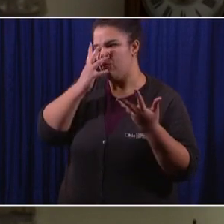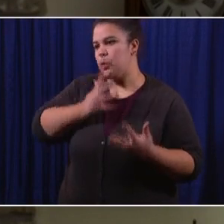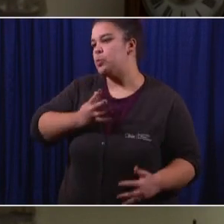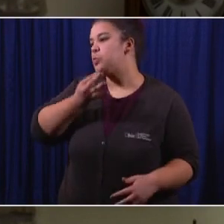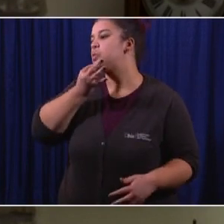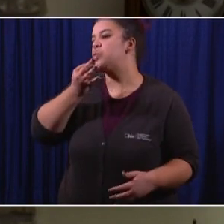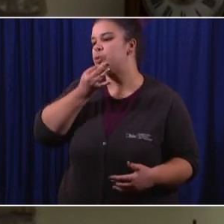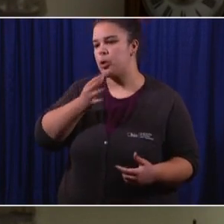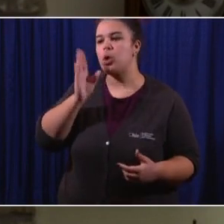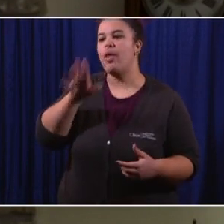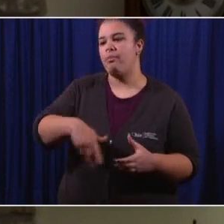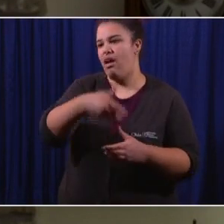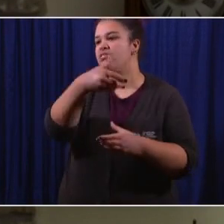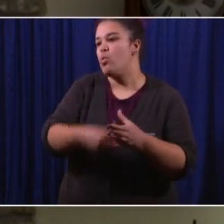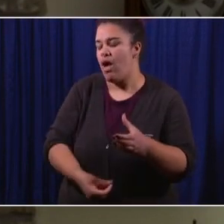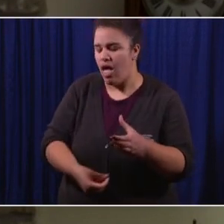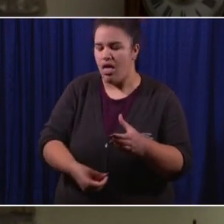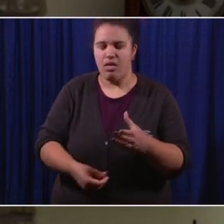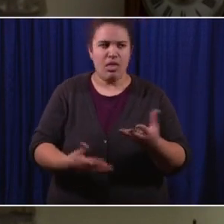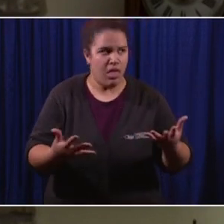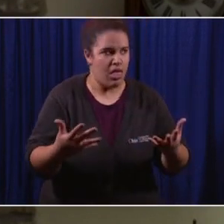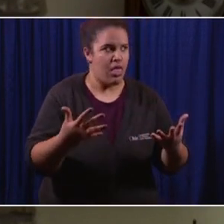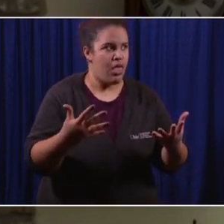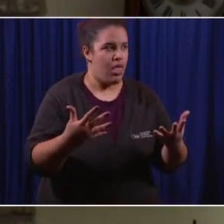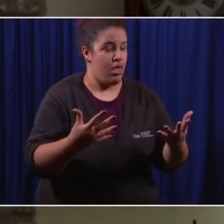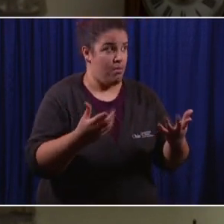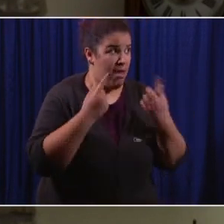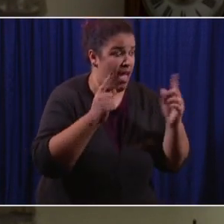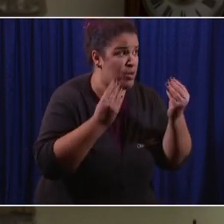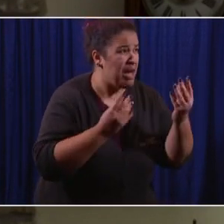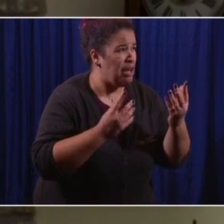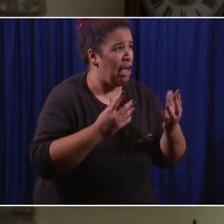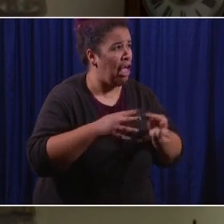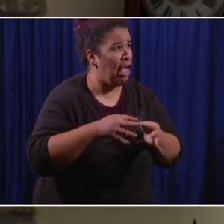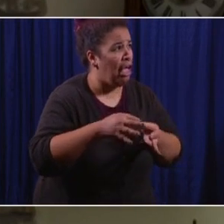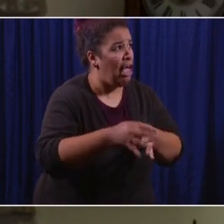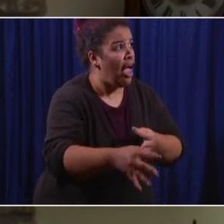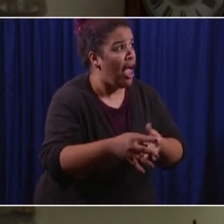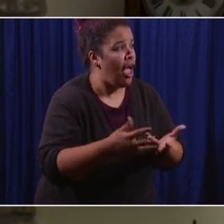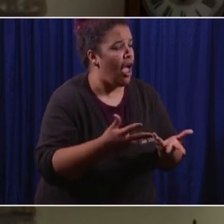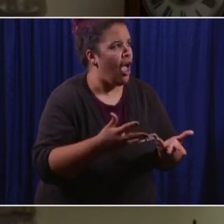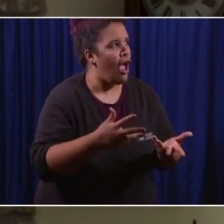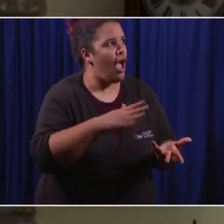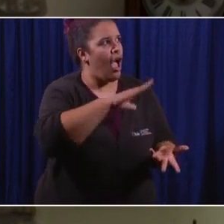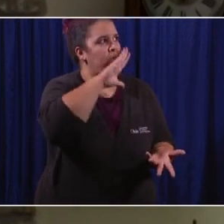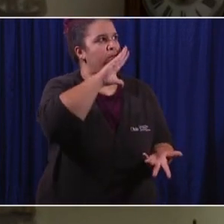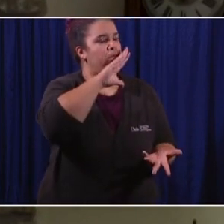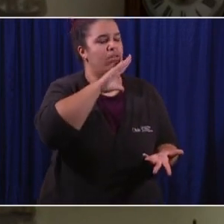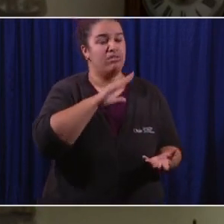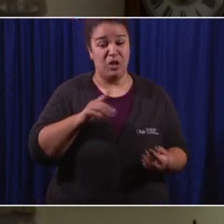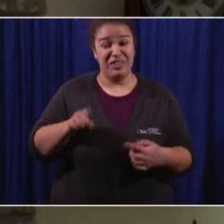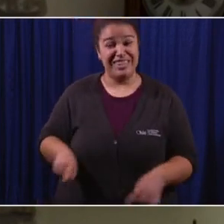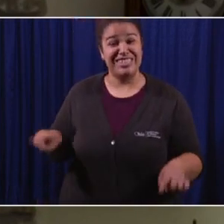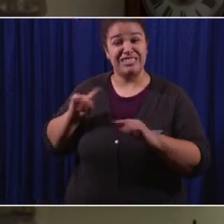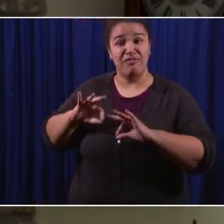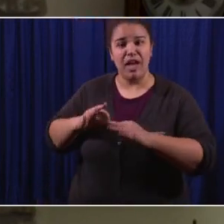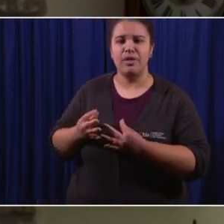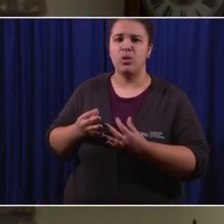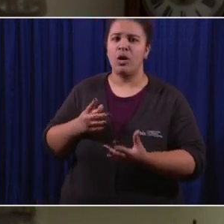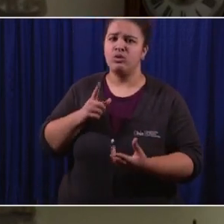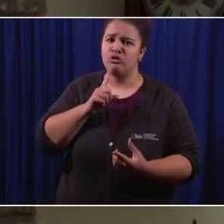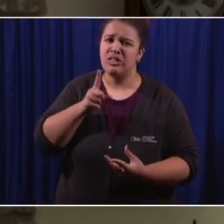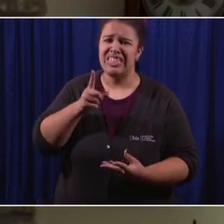unfortunately pass away. I guess our question for you is, what's your response to these families who say they're really struggling to get information from